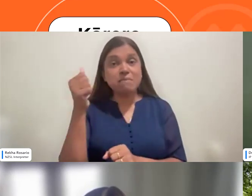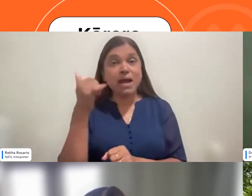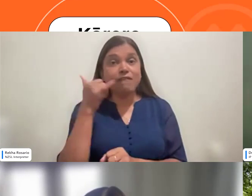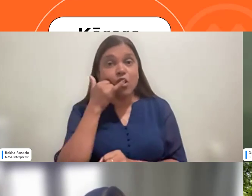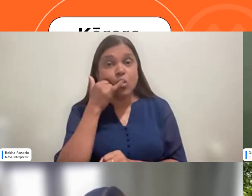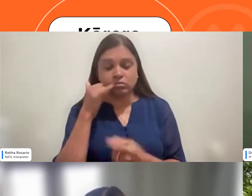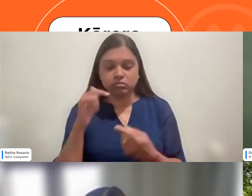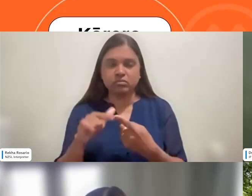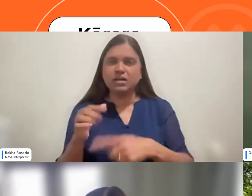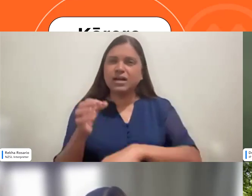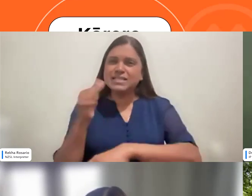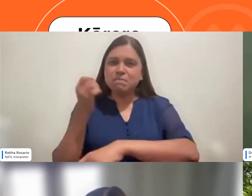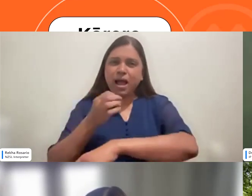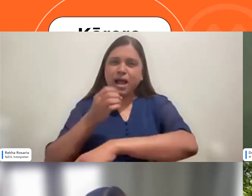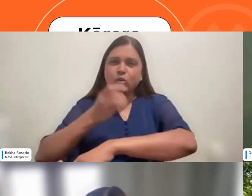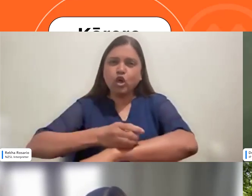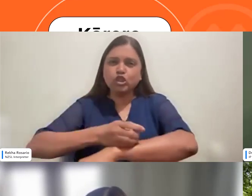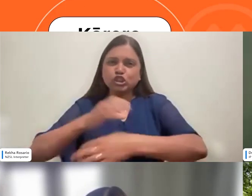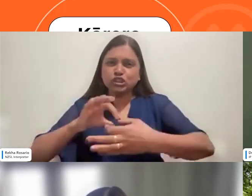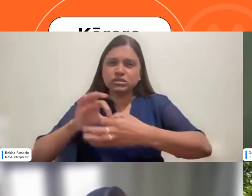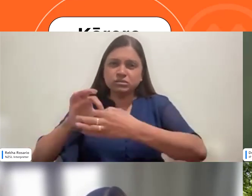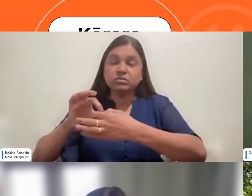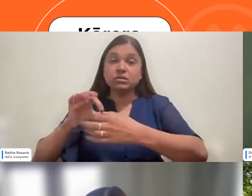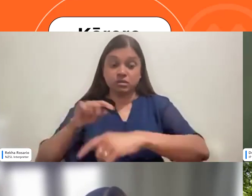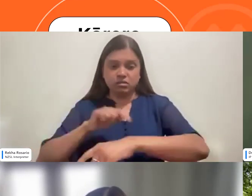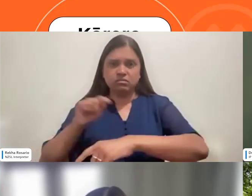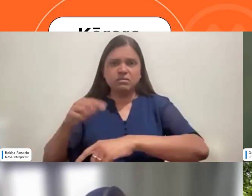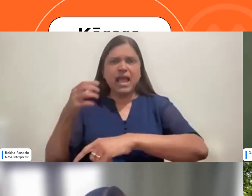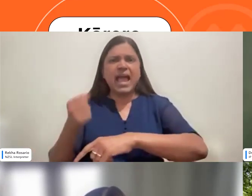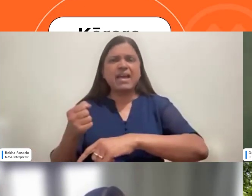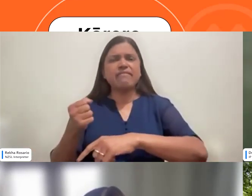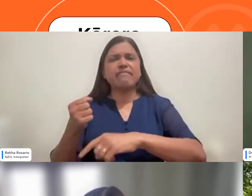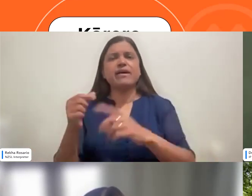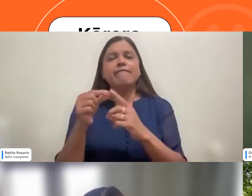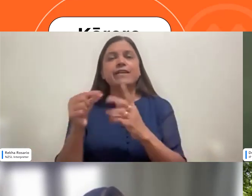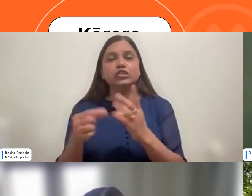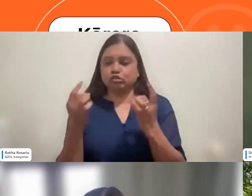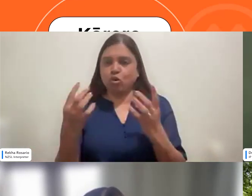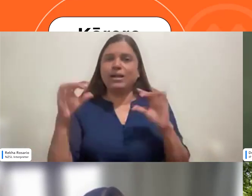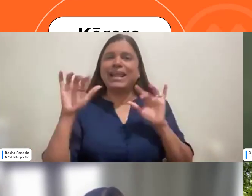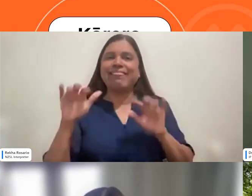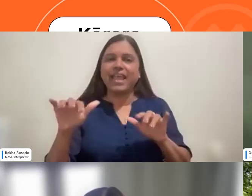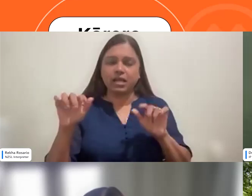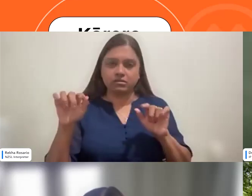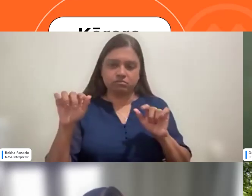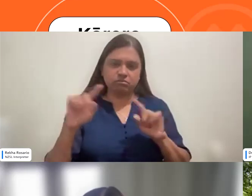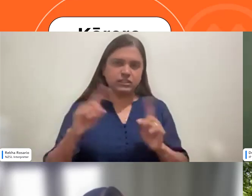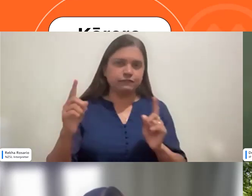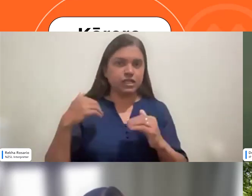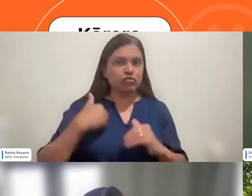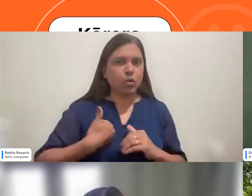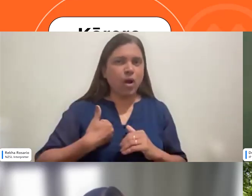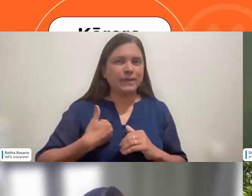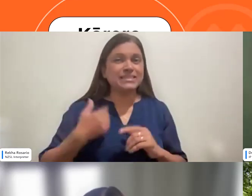smartwatch, they already have some embed features to consider people with different requirements, but it's not